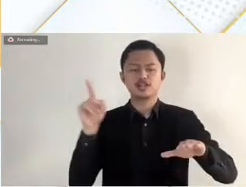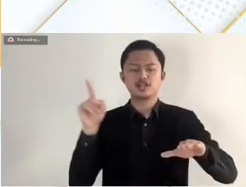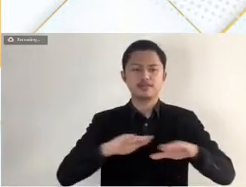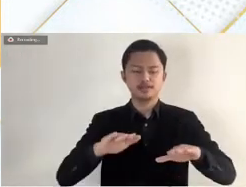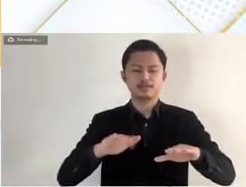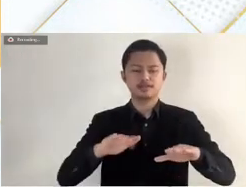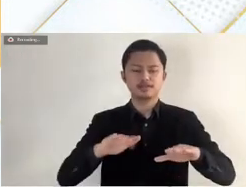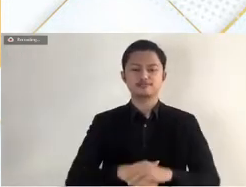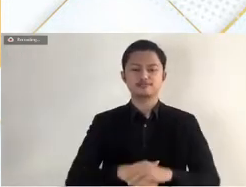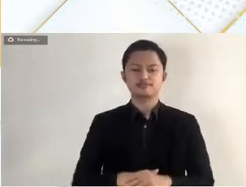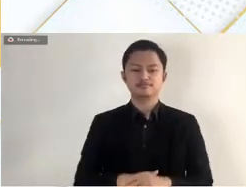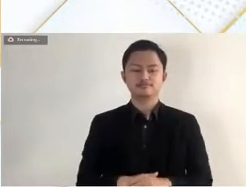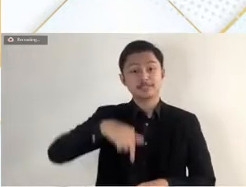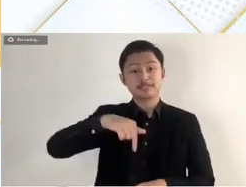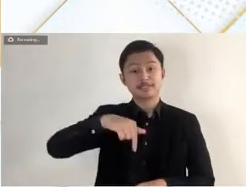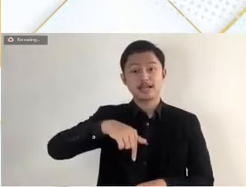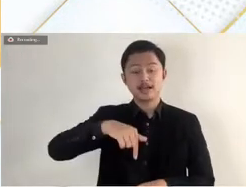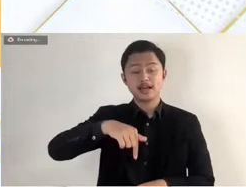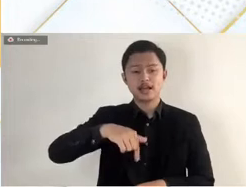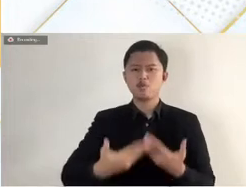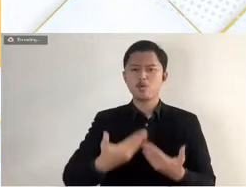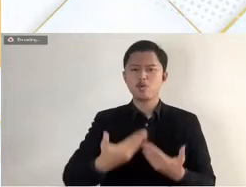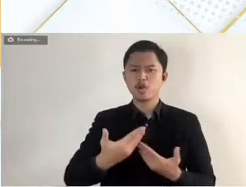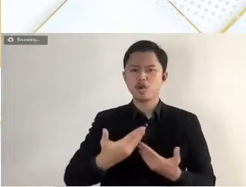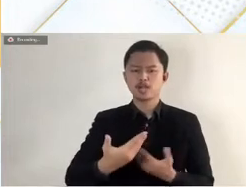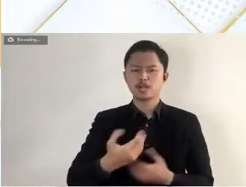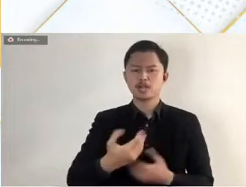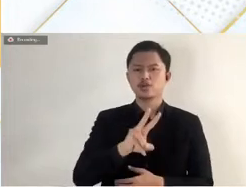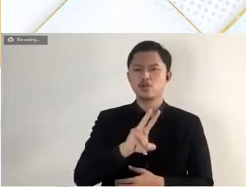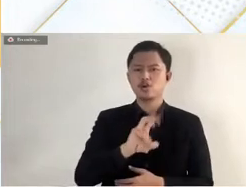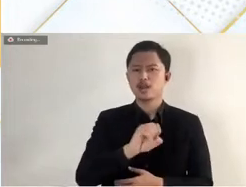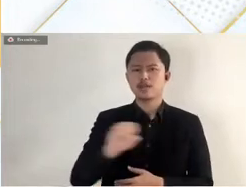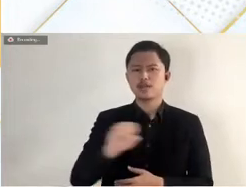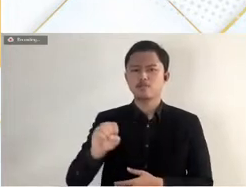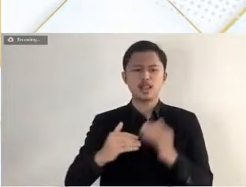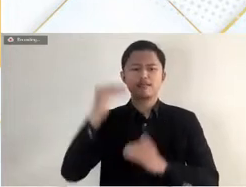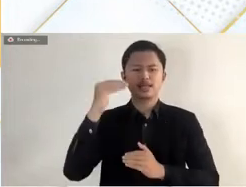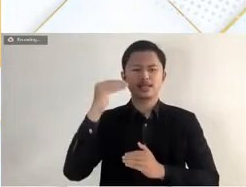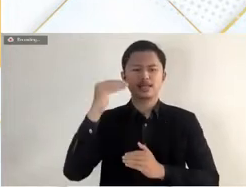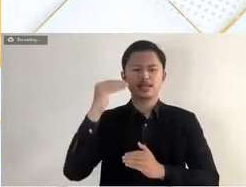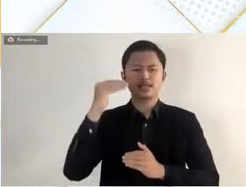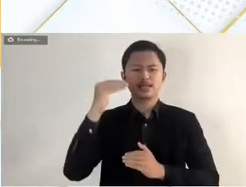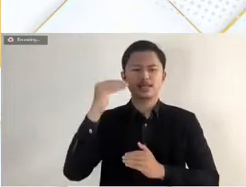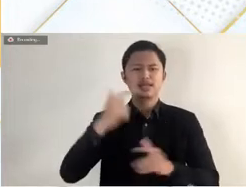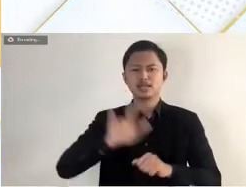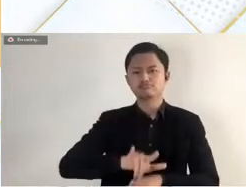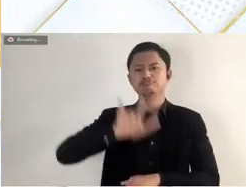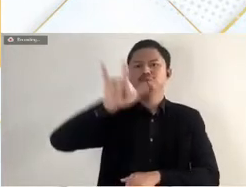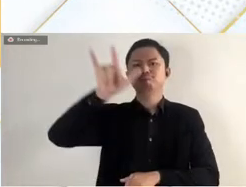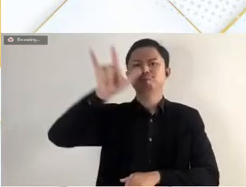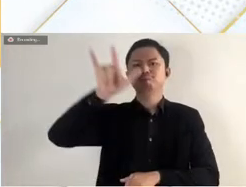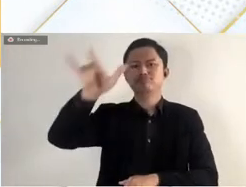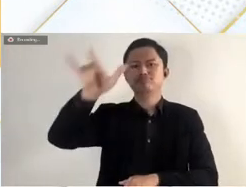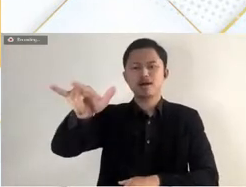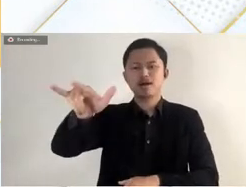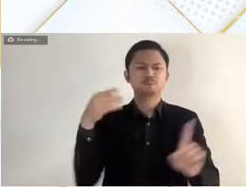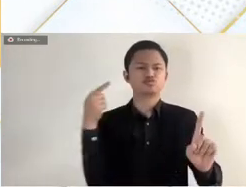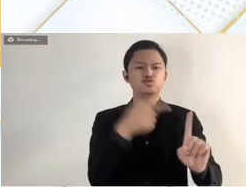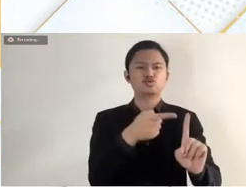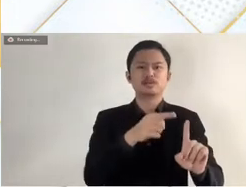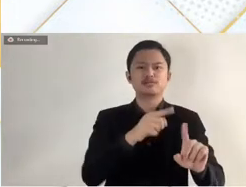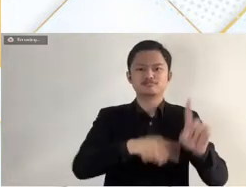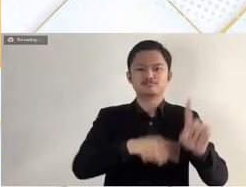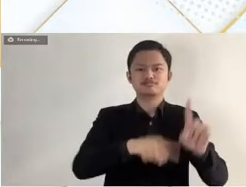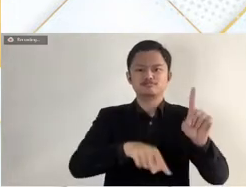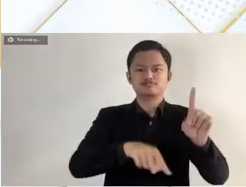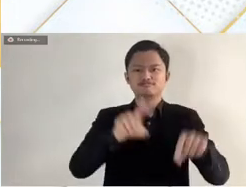Currently, there are more than 2,700 Indonesian personnel deployed in 8 different missions. For